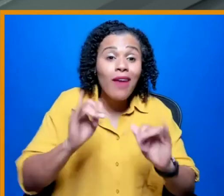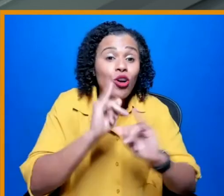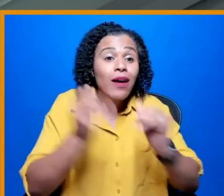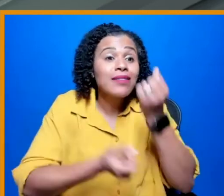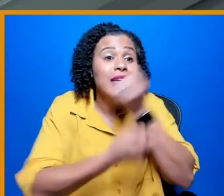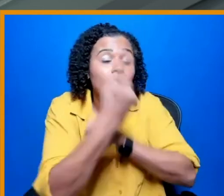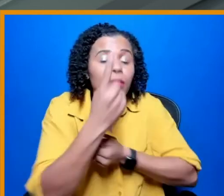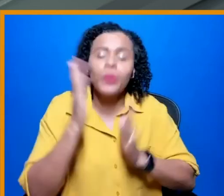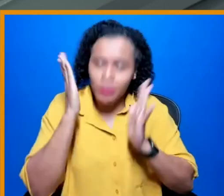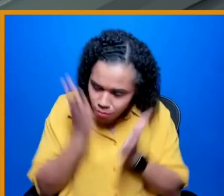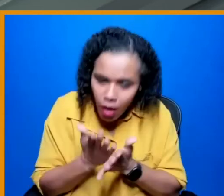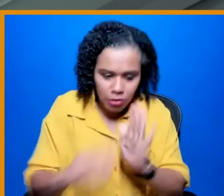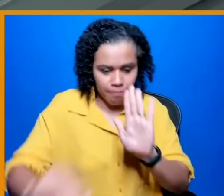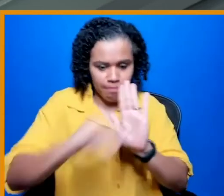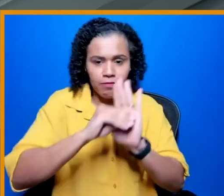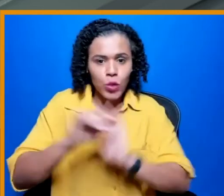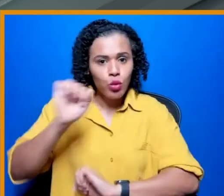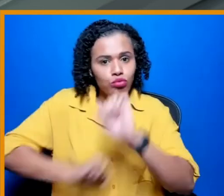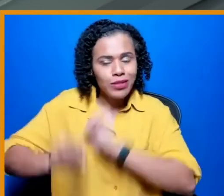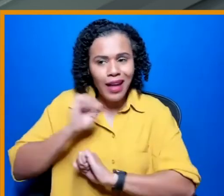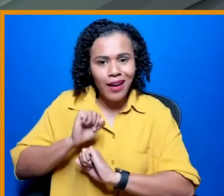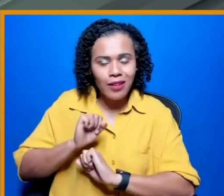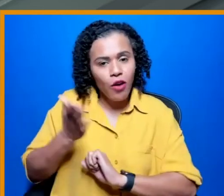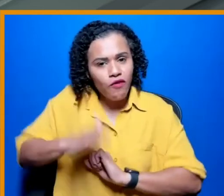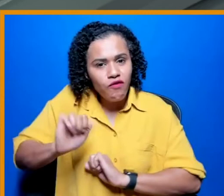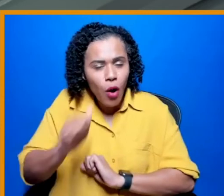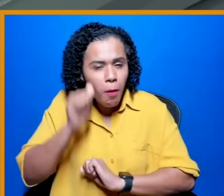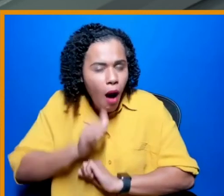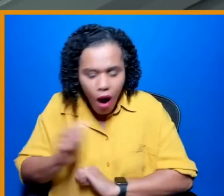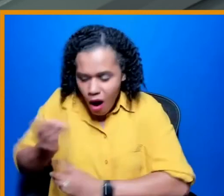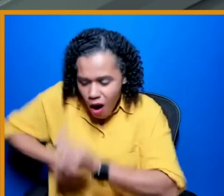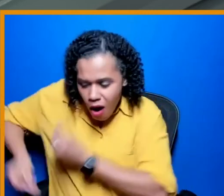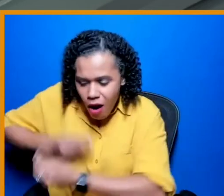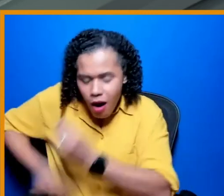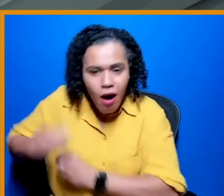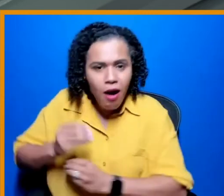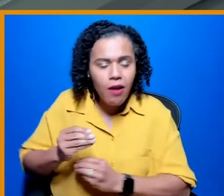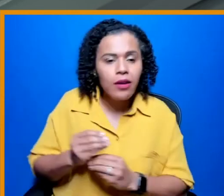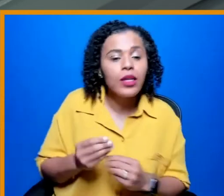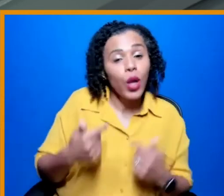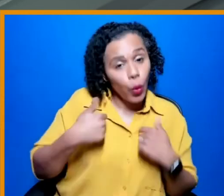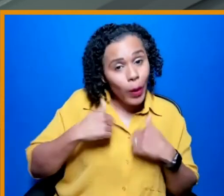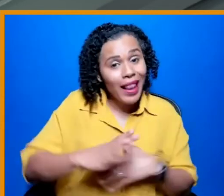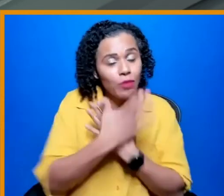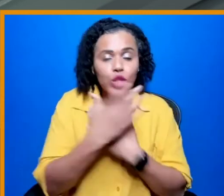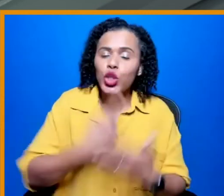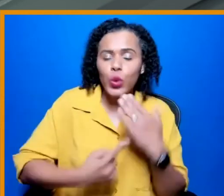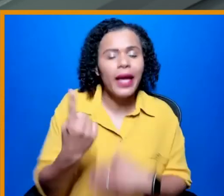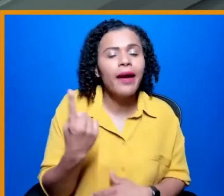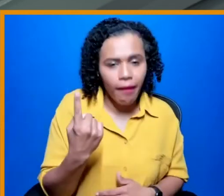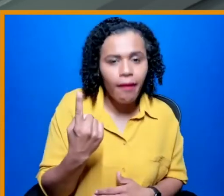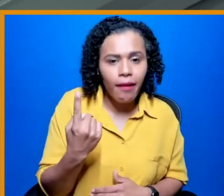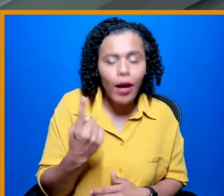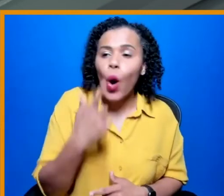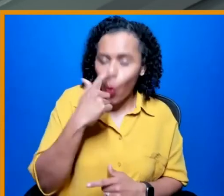country. However, this will not be enough, and this motion recognises that. We as Liberal Democrats are uniquely positioned to end corruption